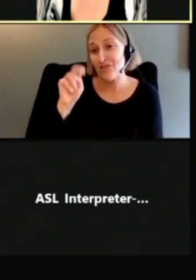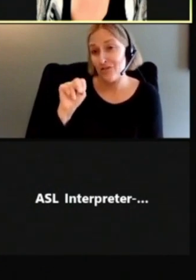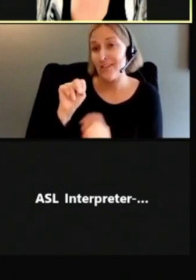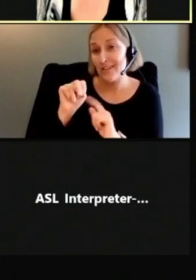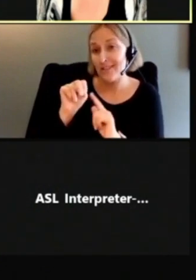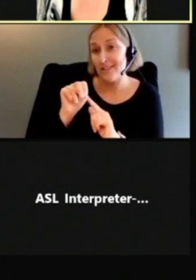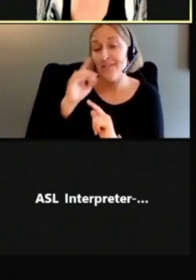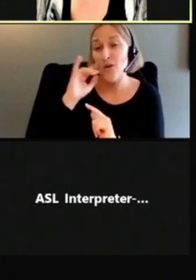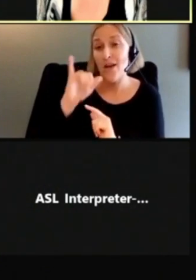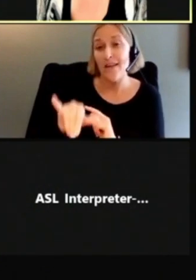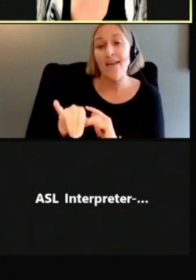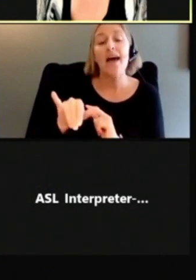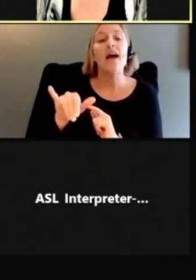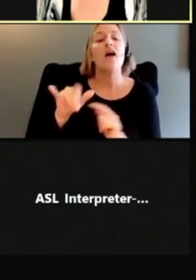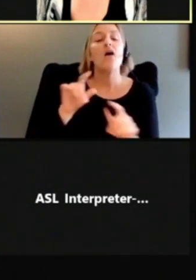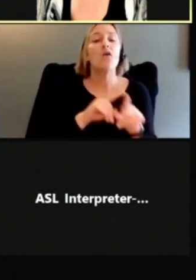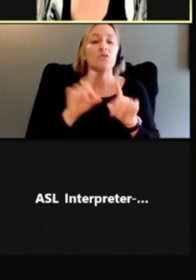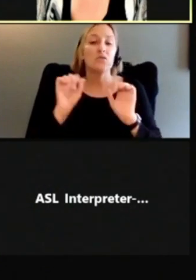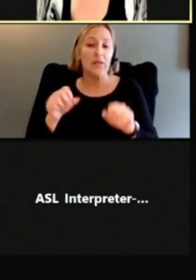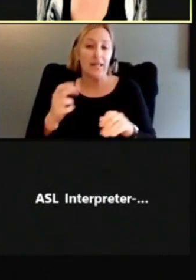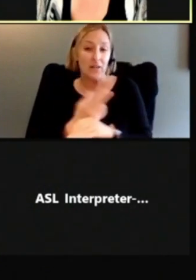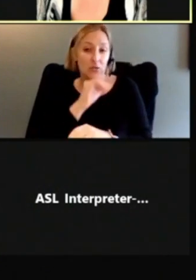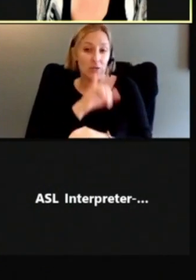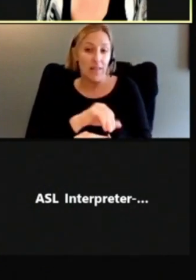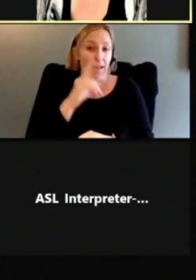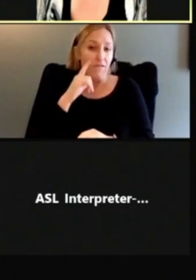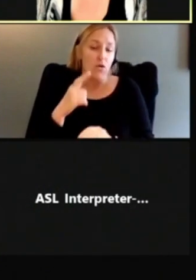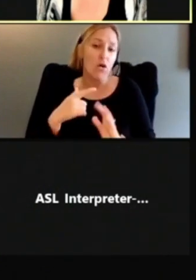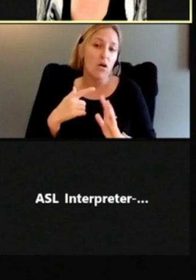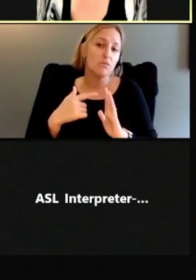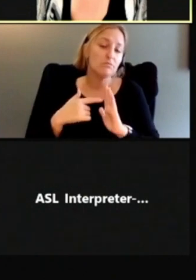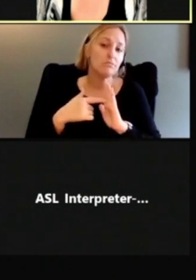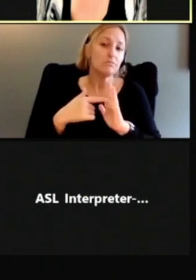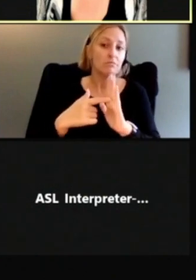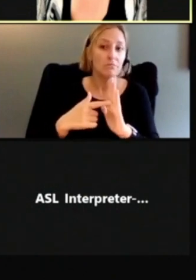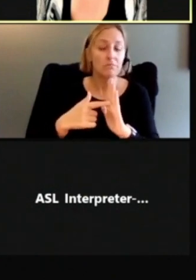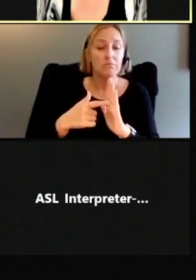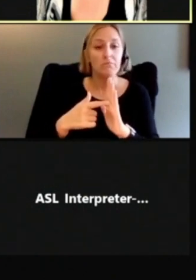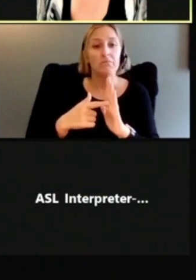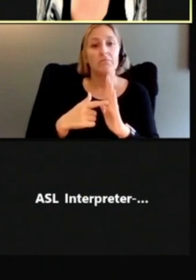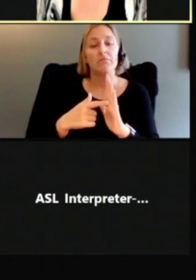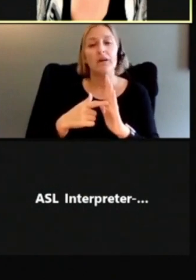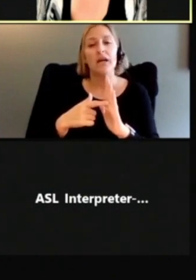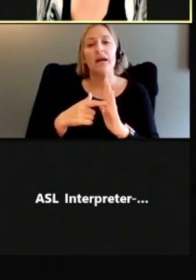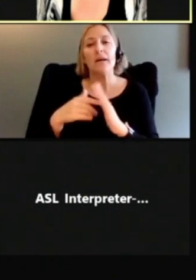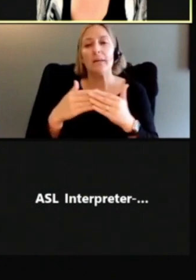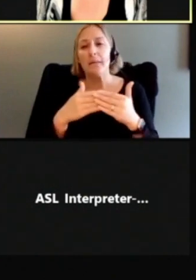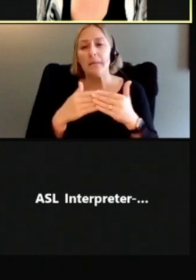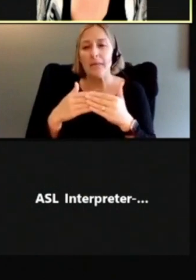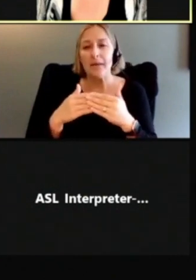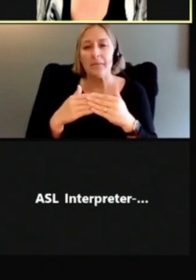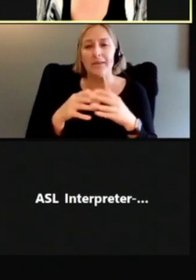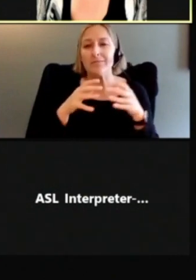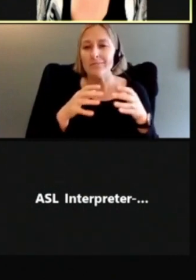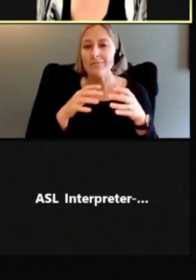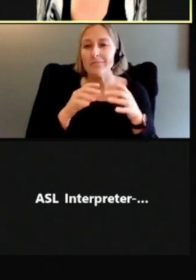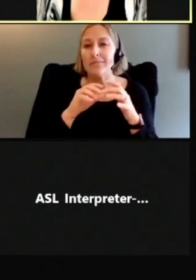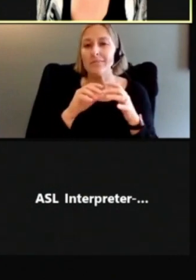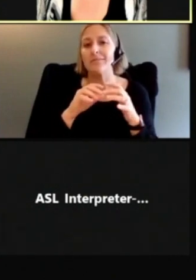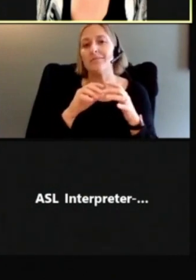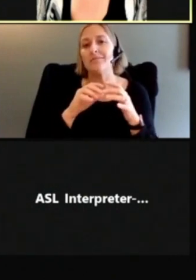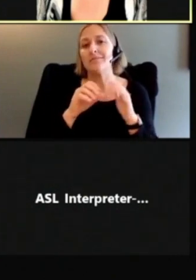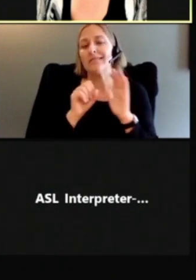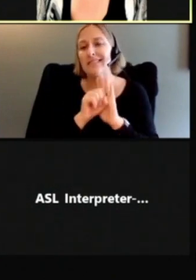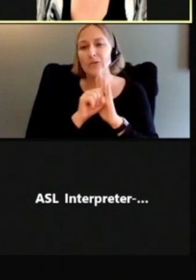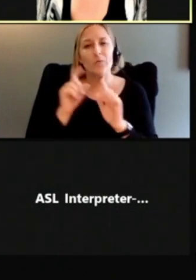to illustrate the effects of shaken baby syndrome or abusive head trauma. You can't show that